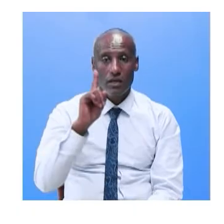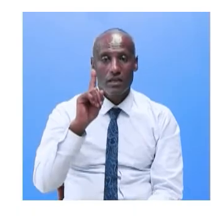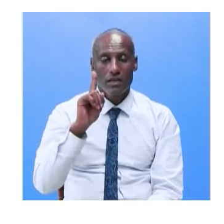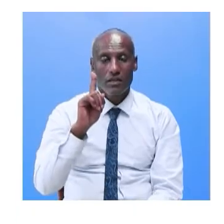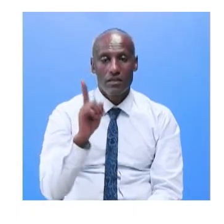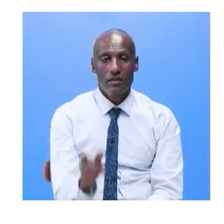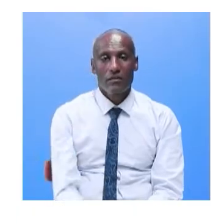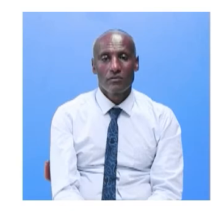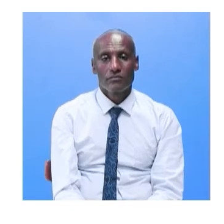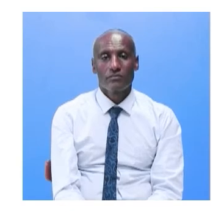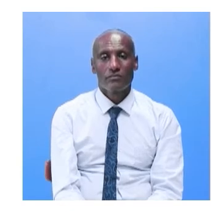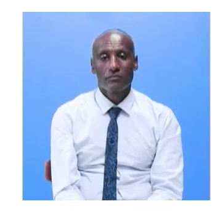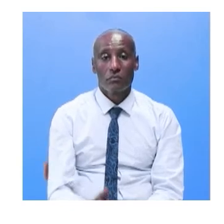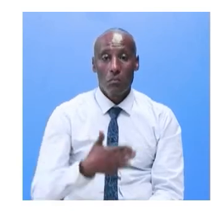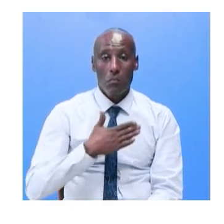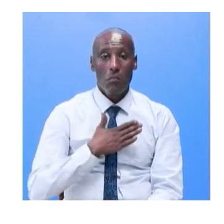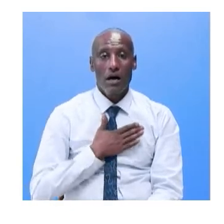question: my